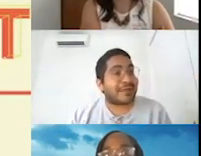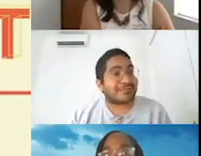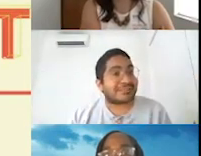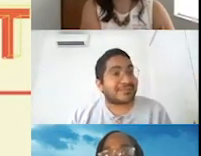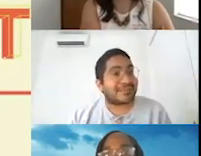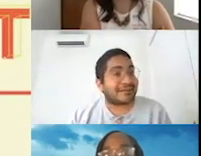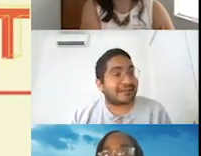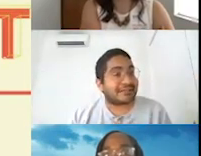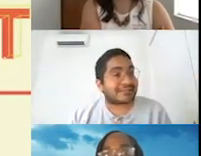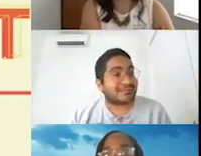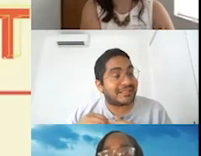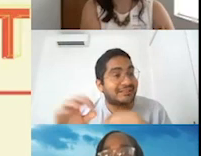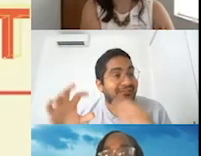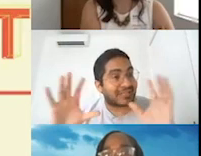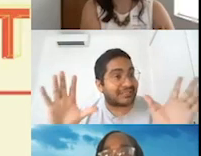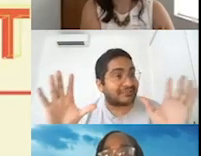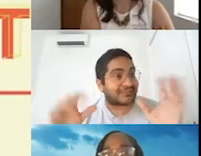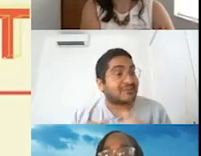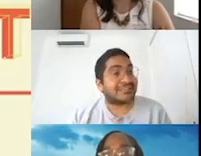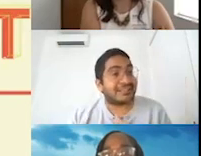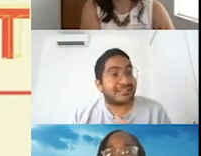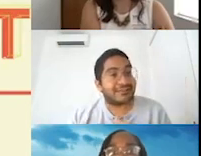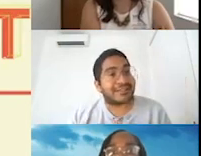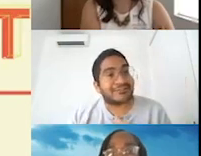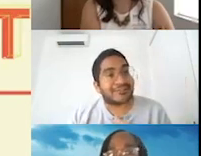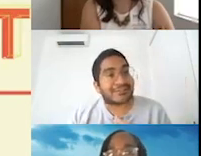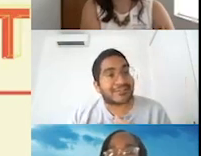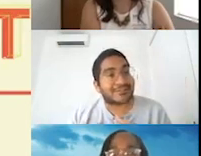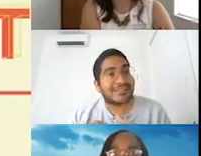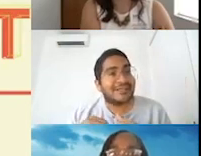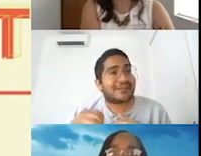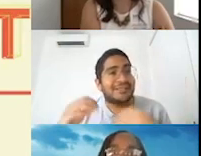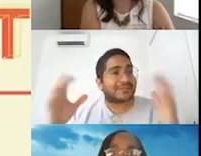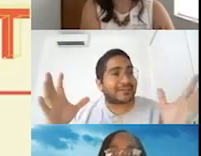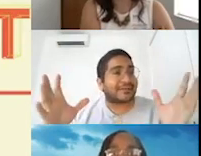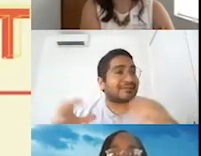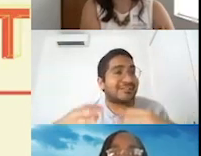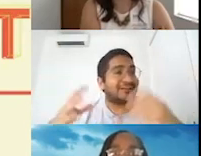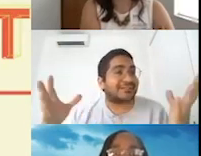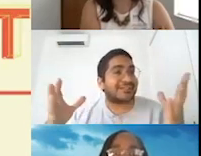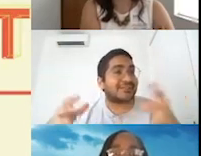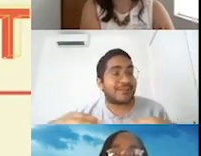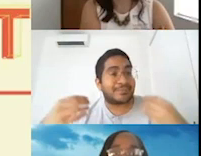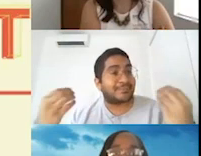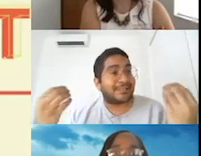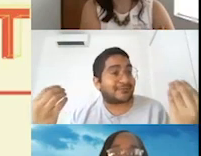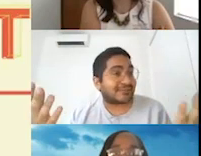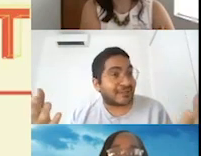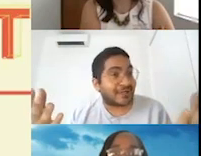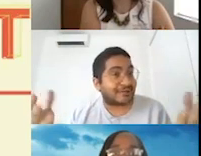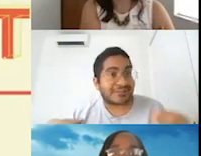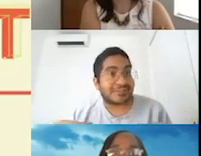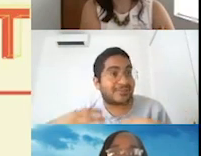power or epistemic disobedience or any of those, or delinking or any of those terms, right? They were talking about decolonization, but people